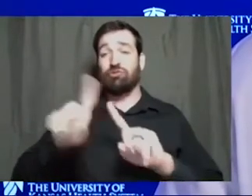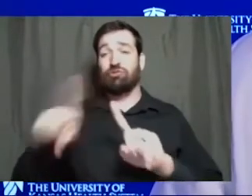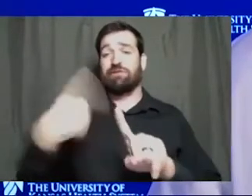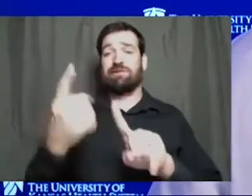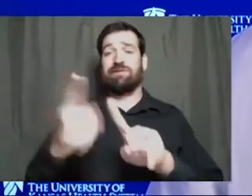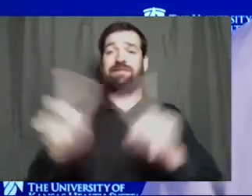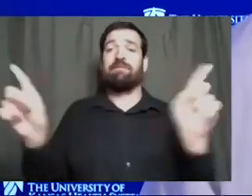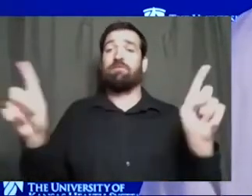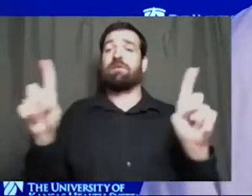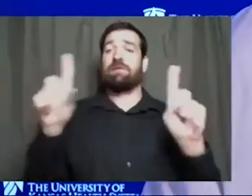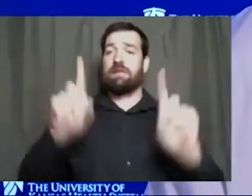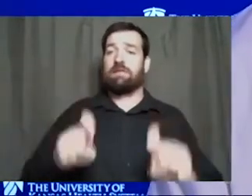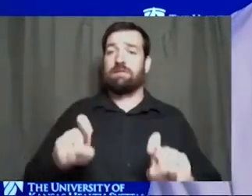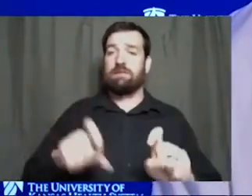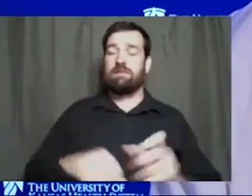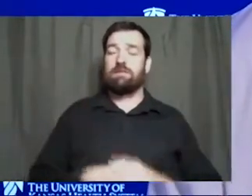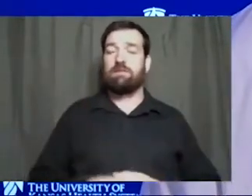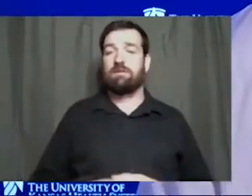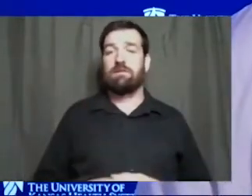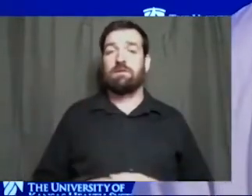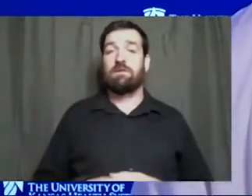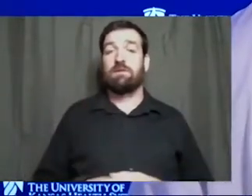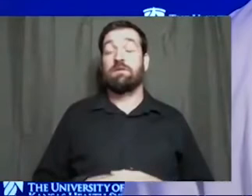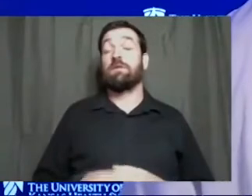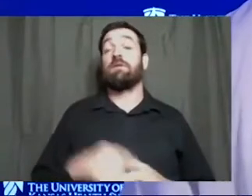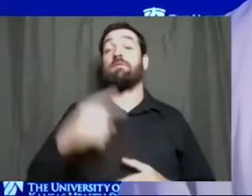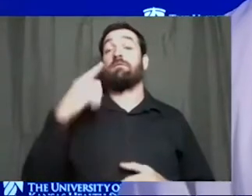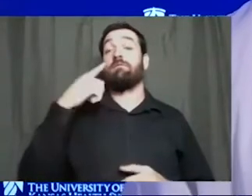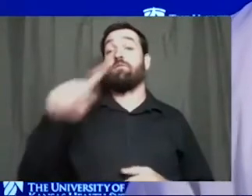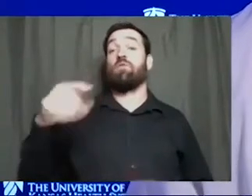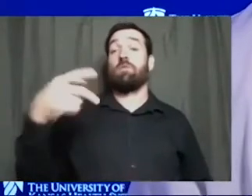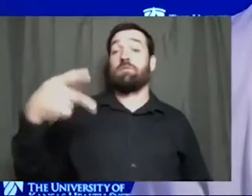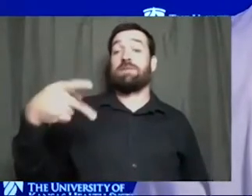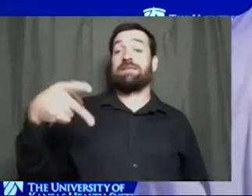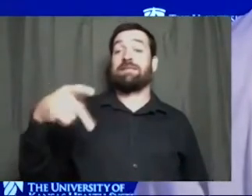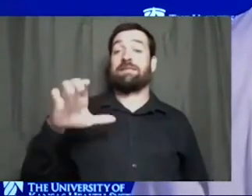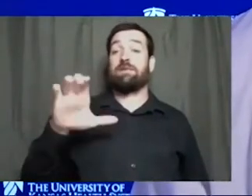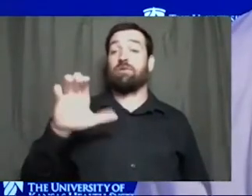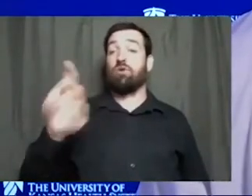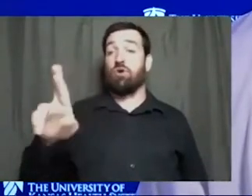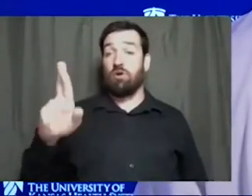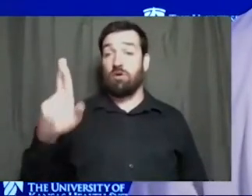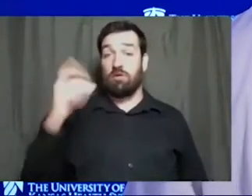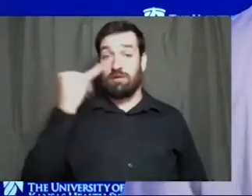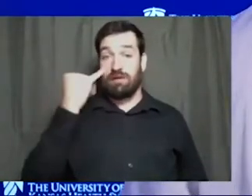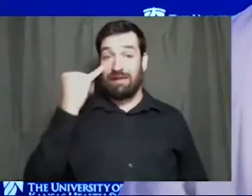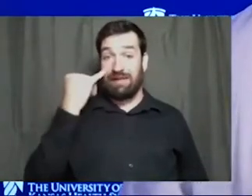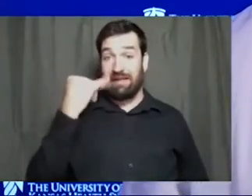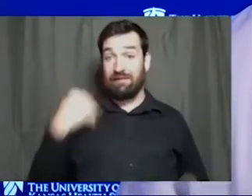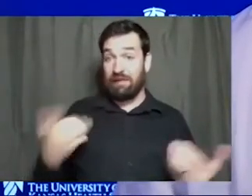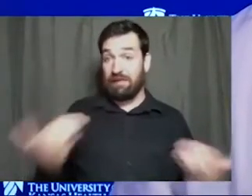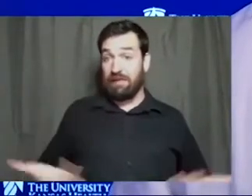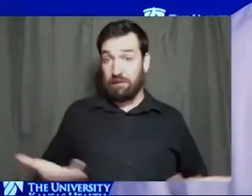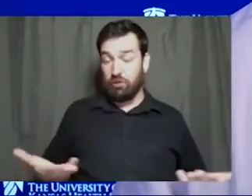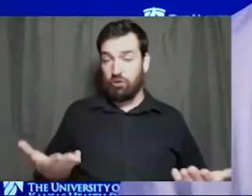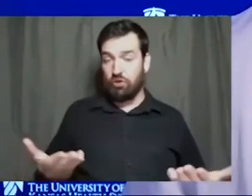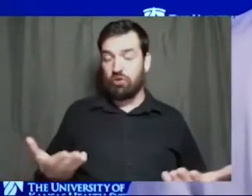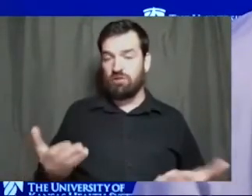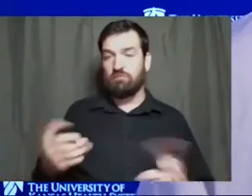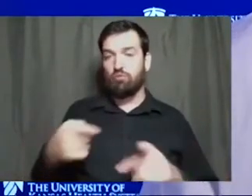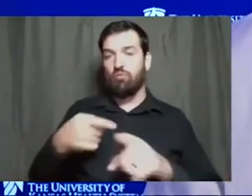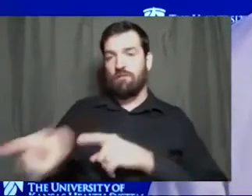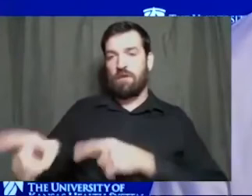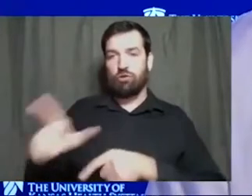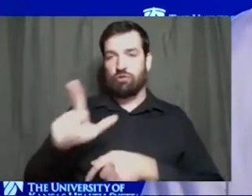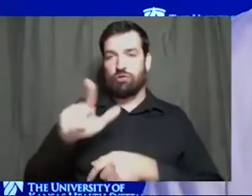platform. Certainly for the PCR tests, if I've had to take them here, it's been administered by a professional who's been doing it.